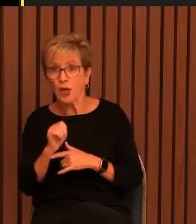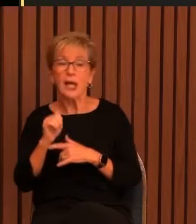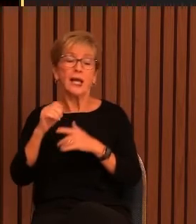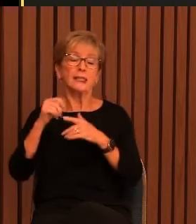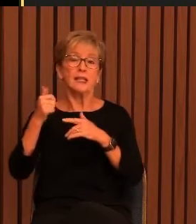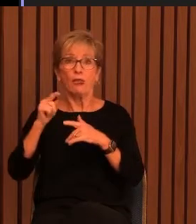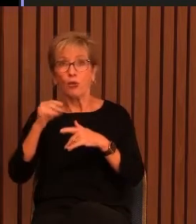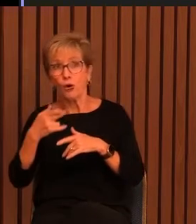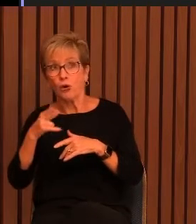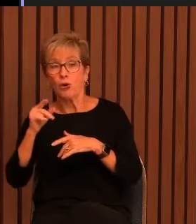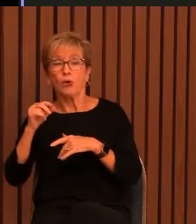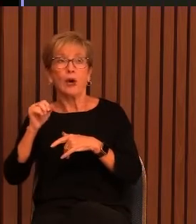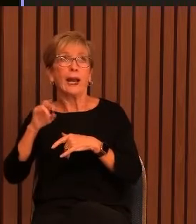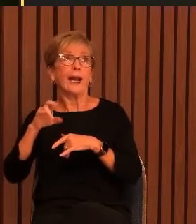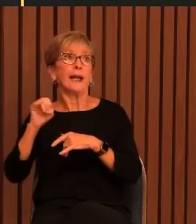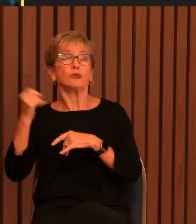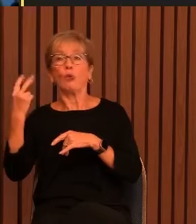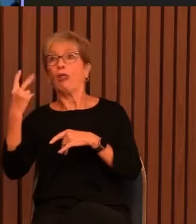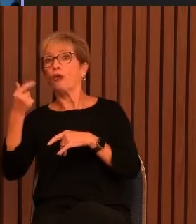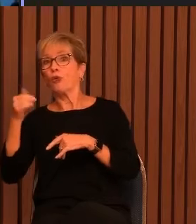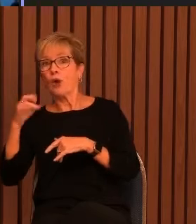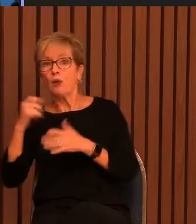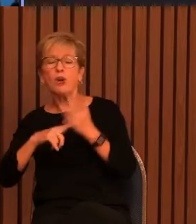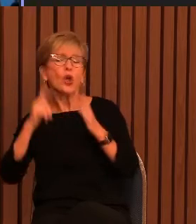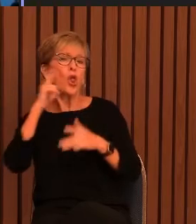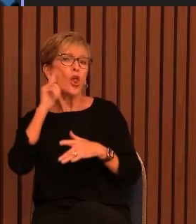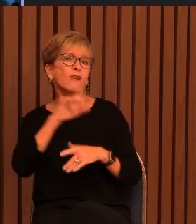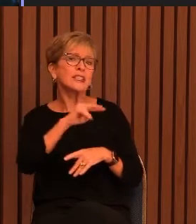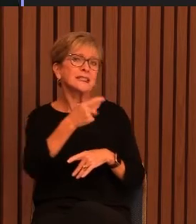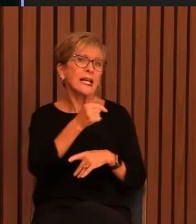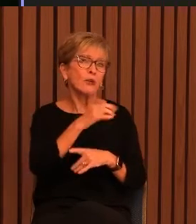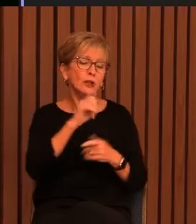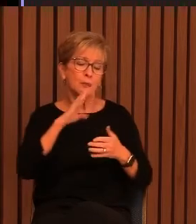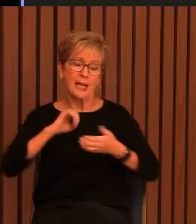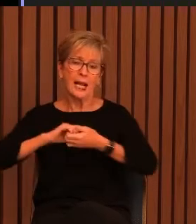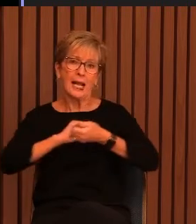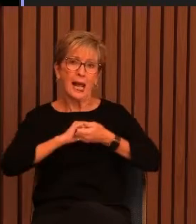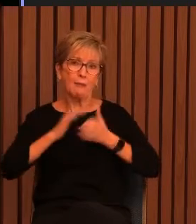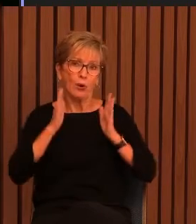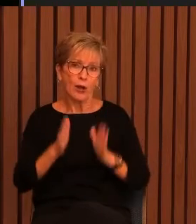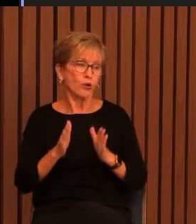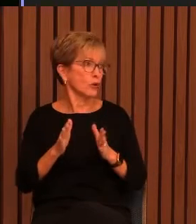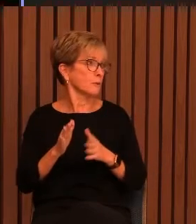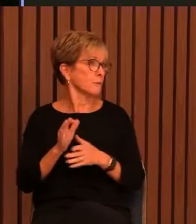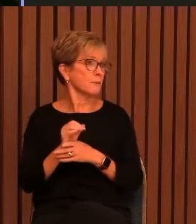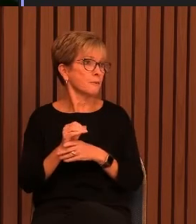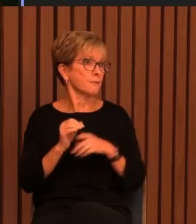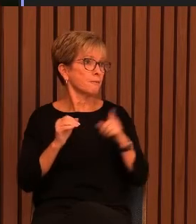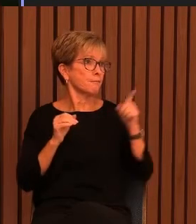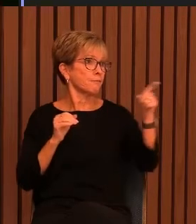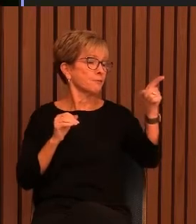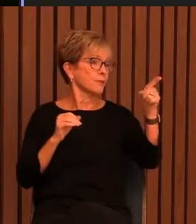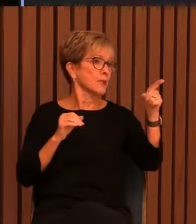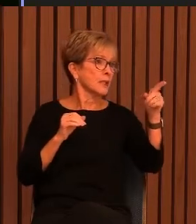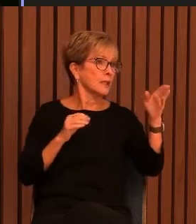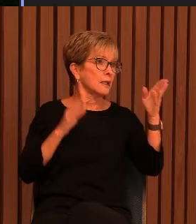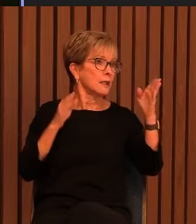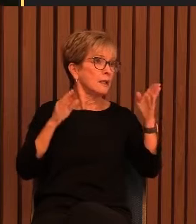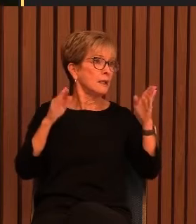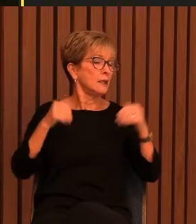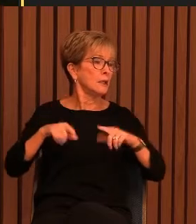grade about what does it look like for a second grade. Right? Chair Hollingsworth, can I jump in for a